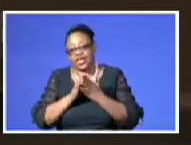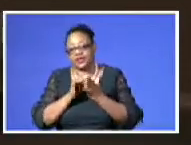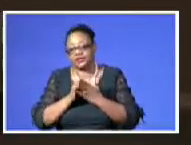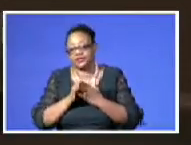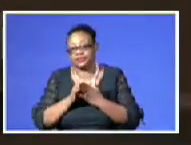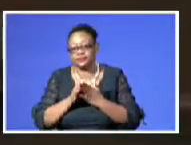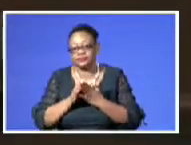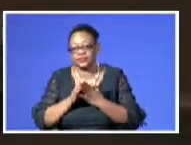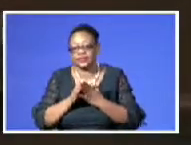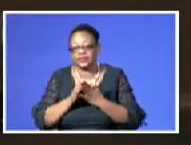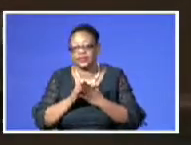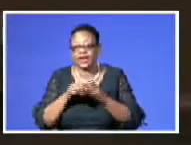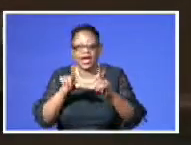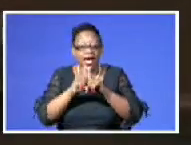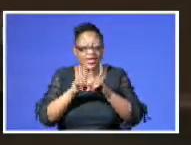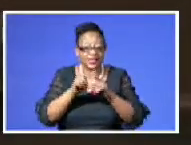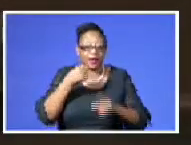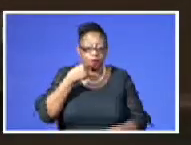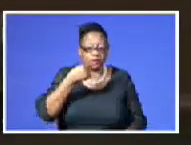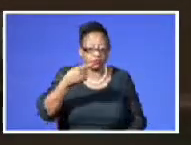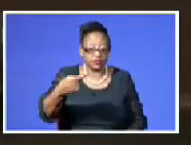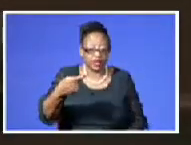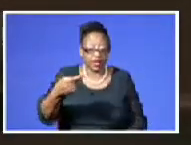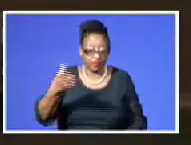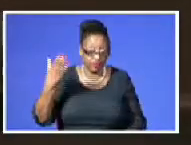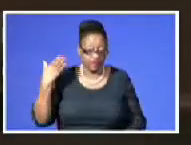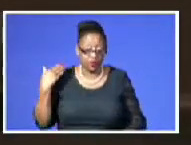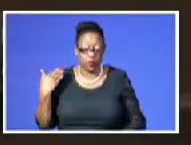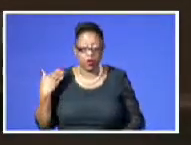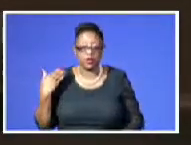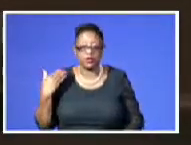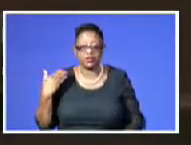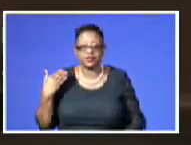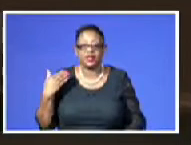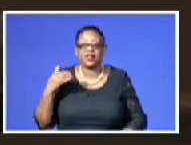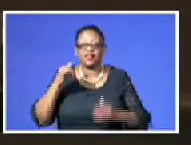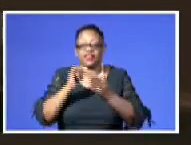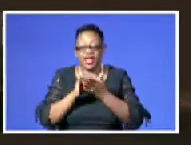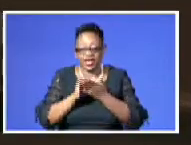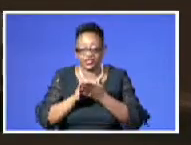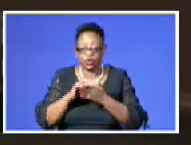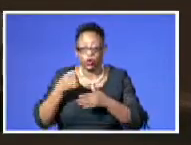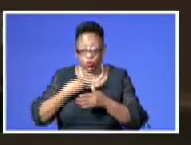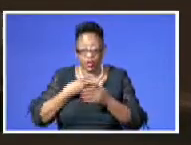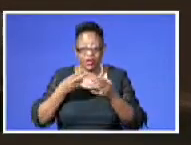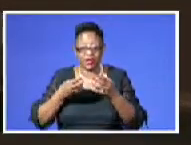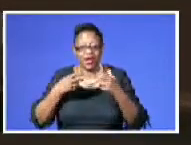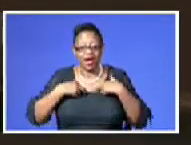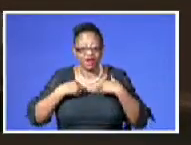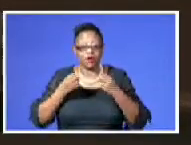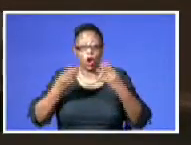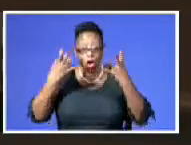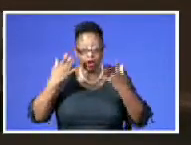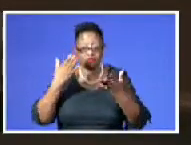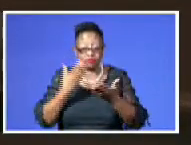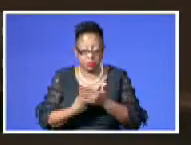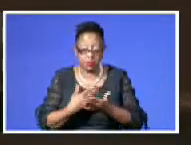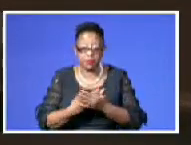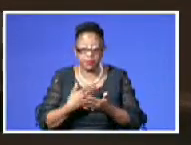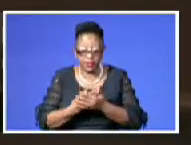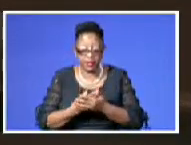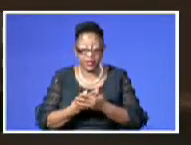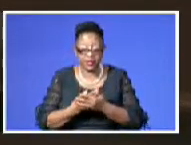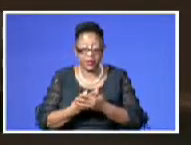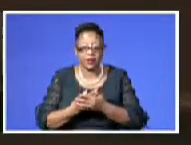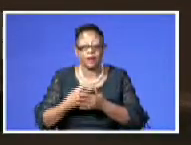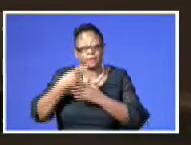any additional deficit implication of that. As I projected in my speech, the projected deficit now with the supplemental borrowing plus the additional